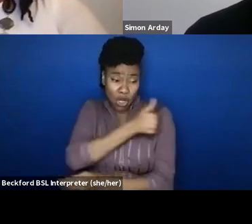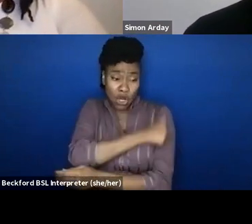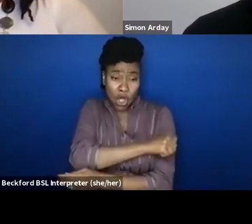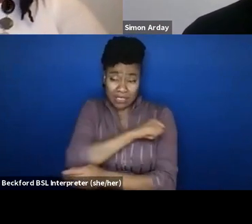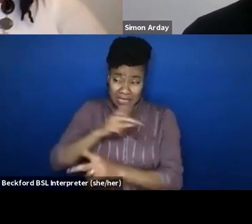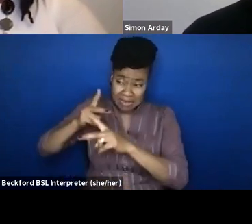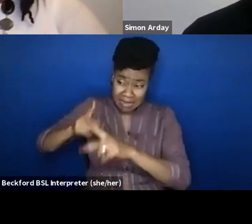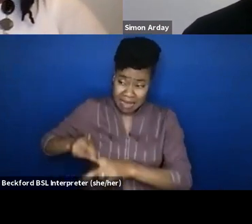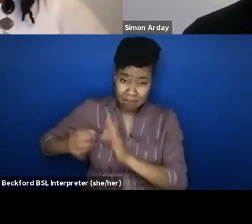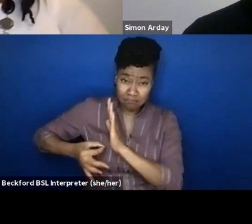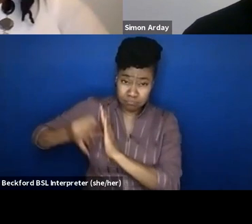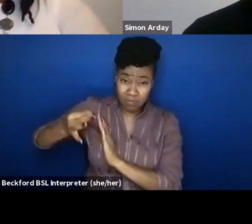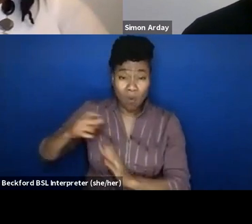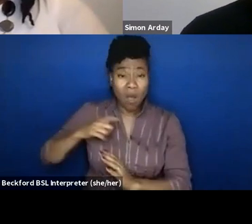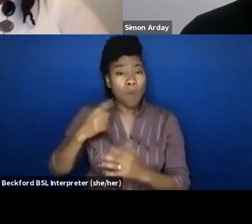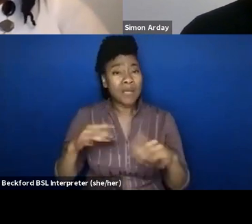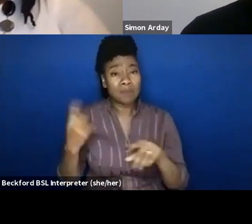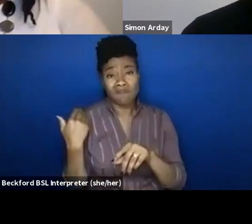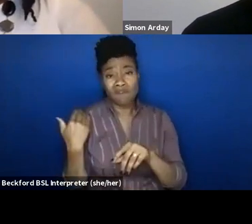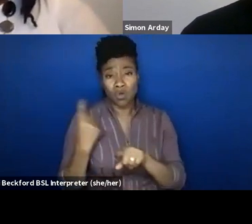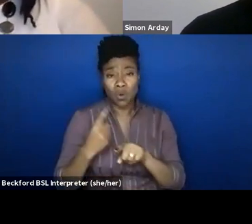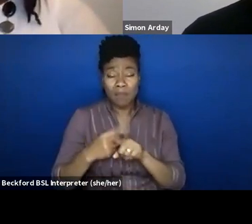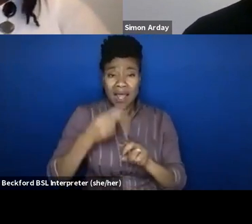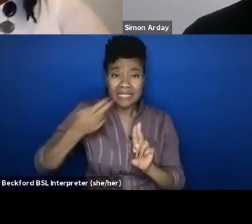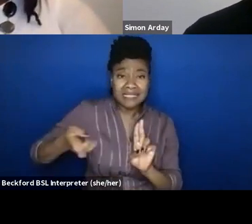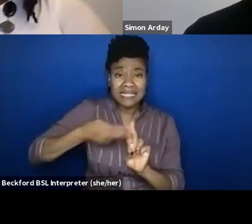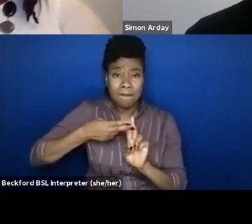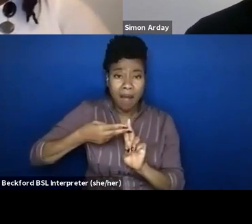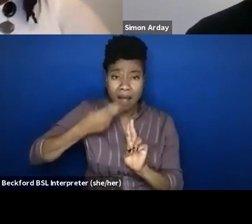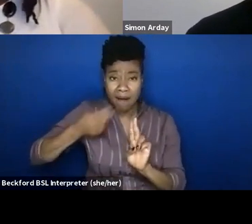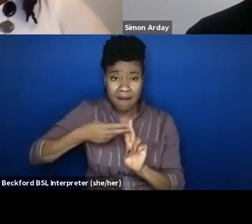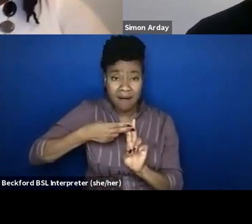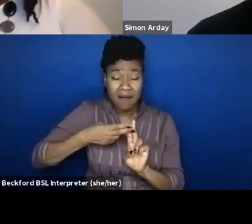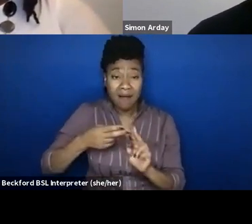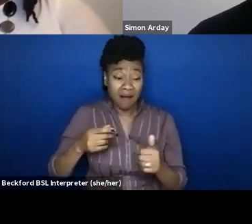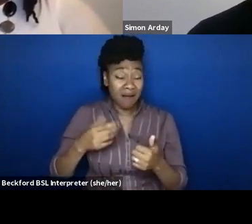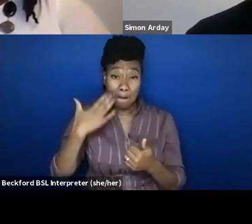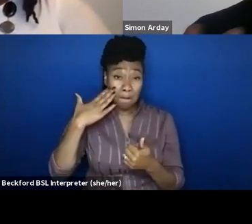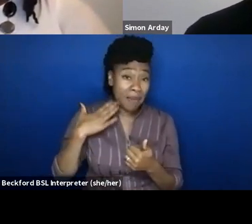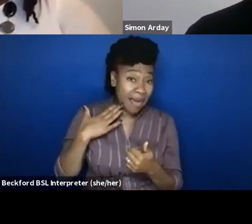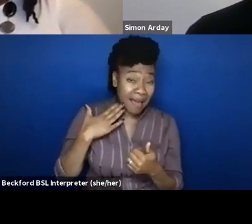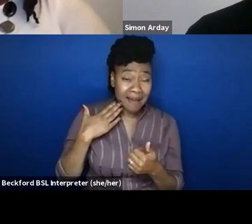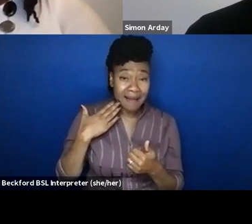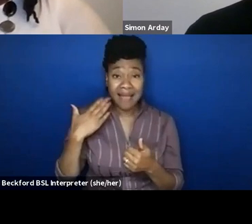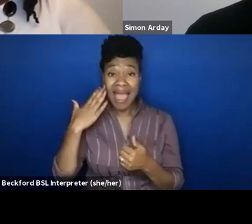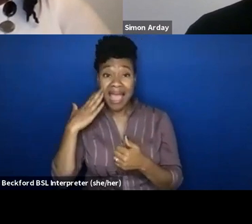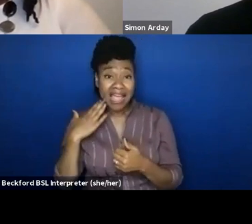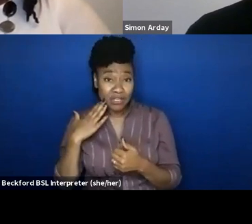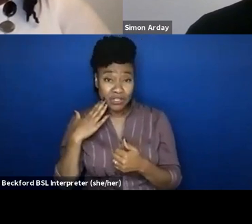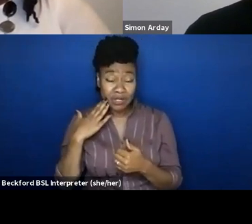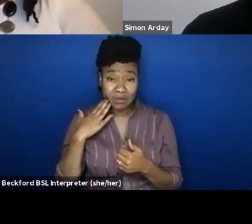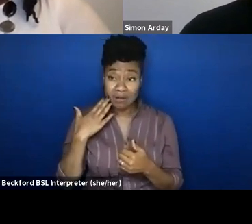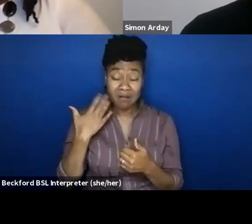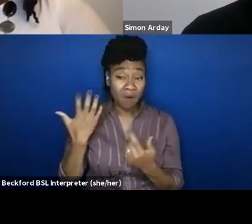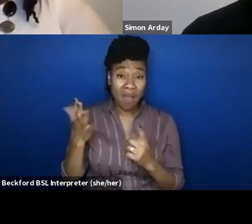for the right reasons, the mistrust that exists for Black, Asian and minority ethnic people when entering the mental health care